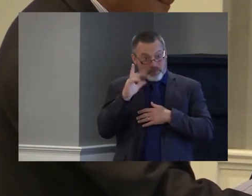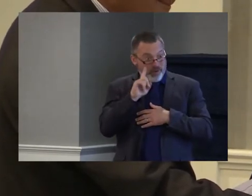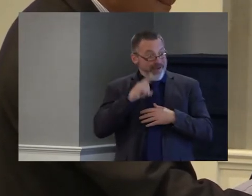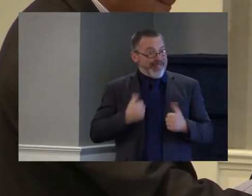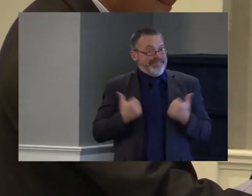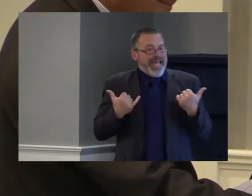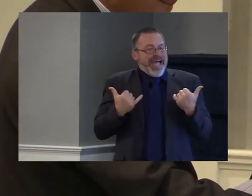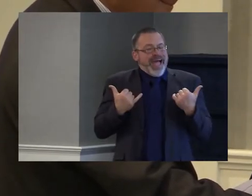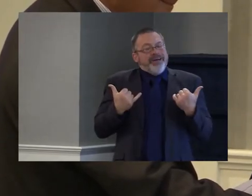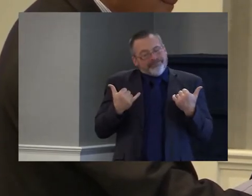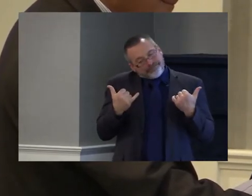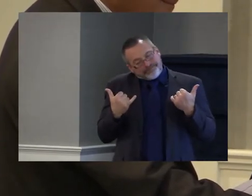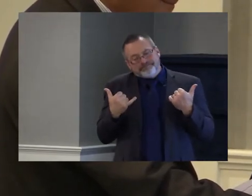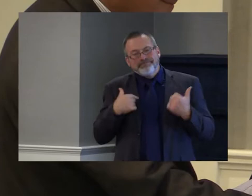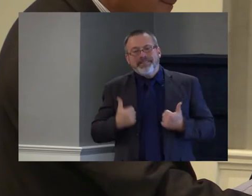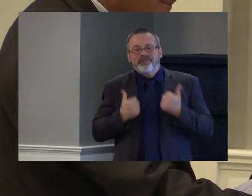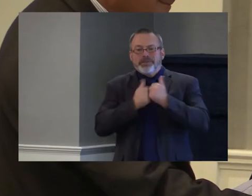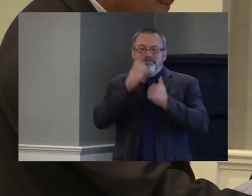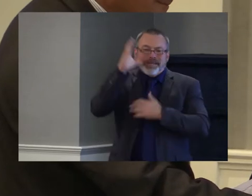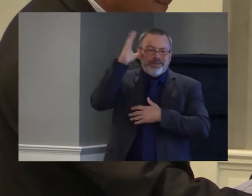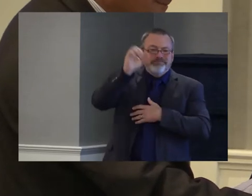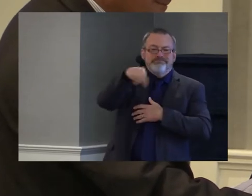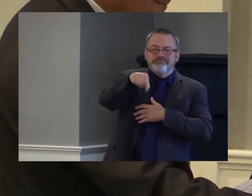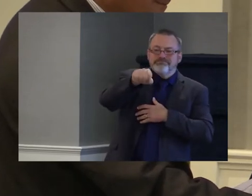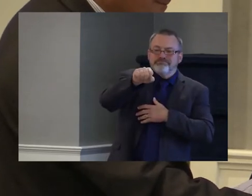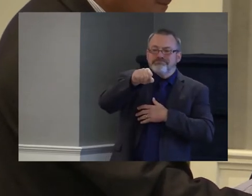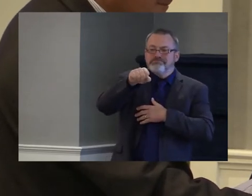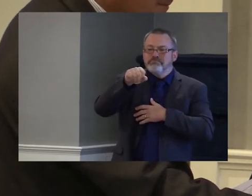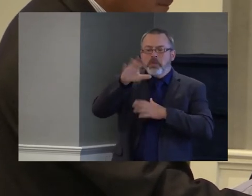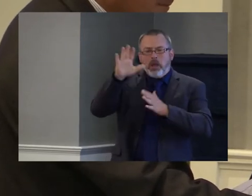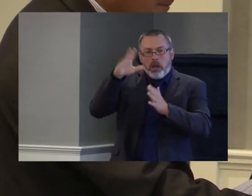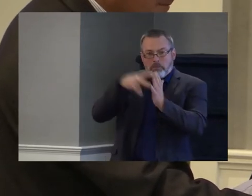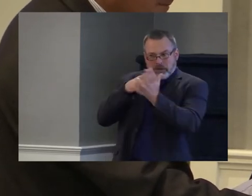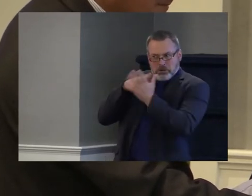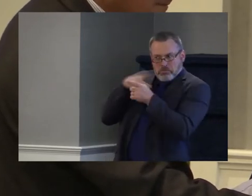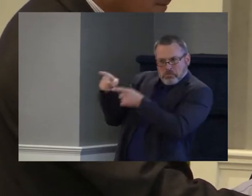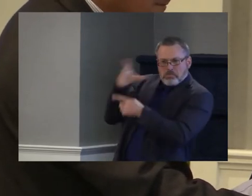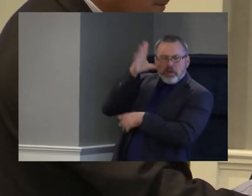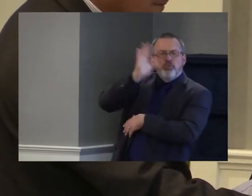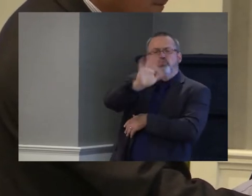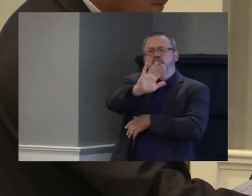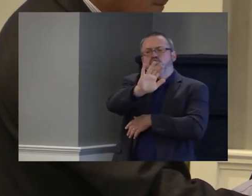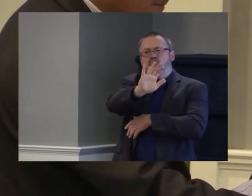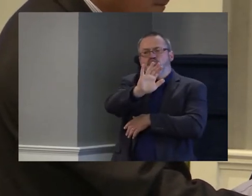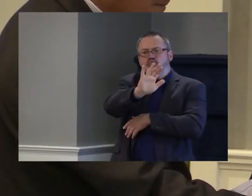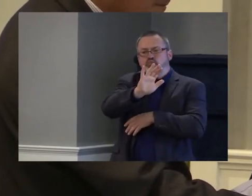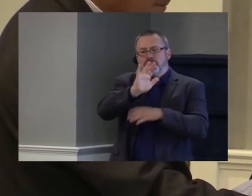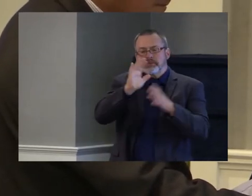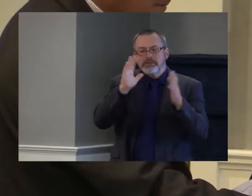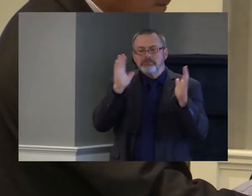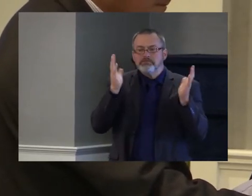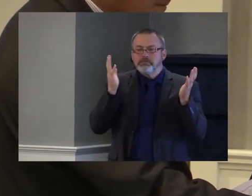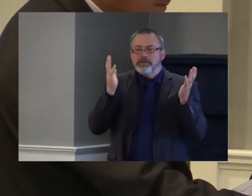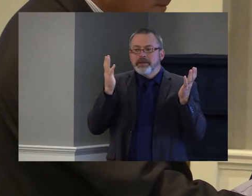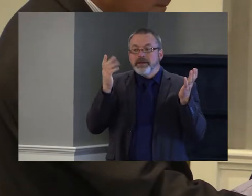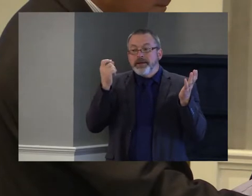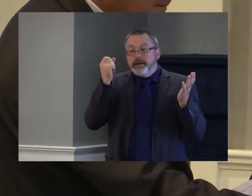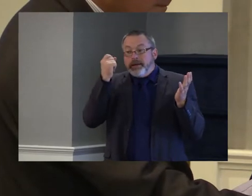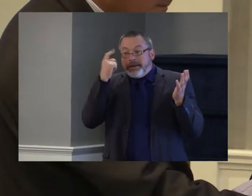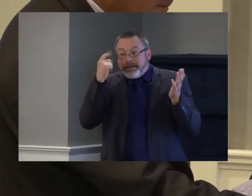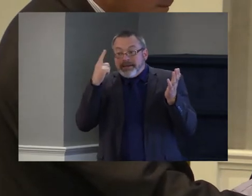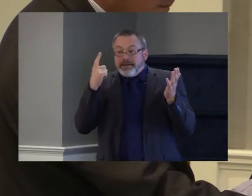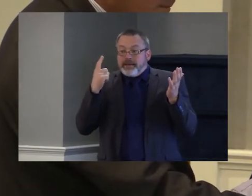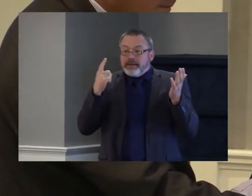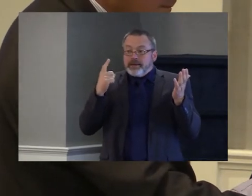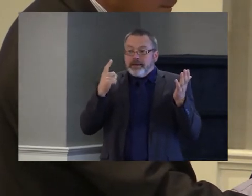because there are a few places I can live even now. There is accessible housing, but not nearly enough in the places that people want to live.